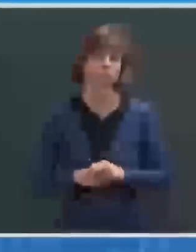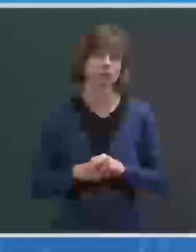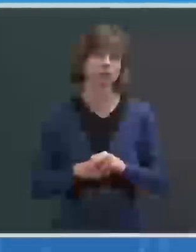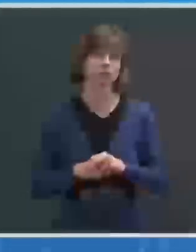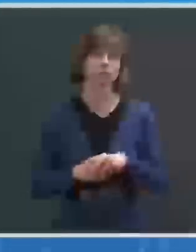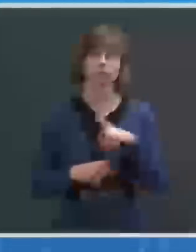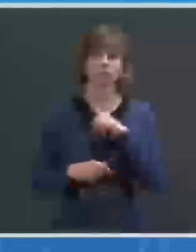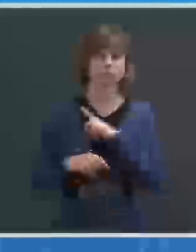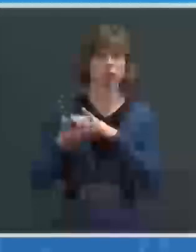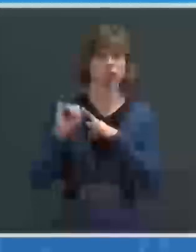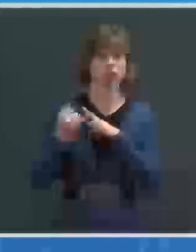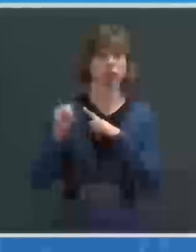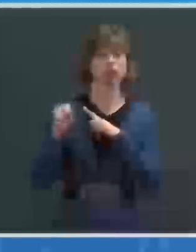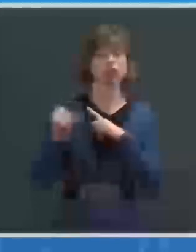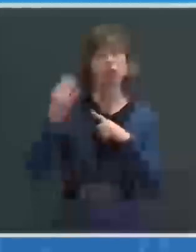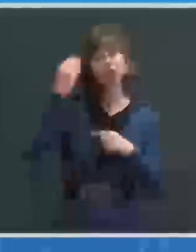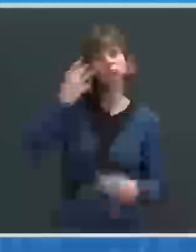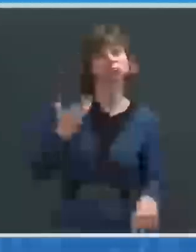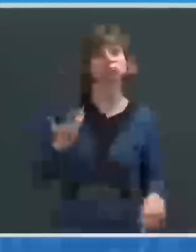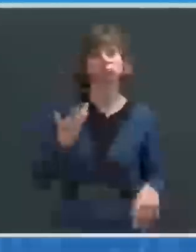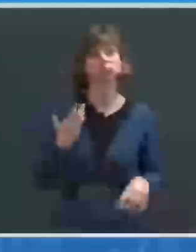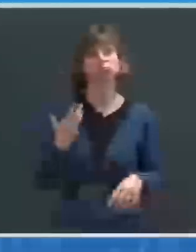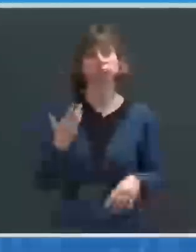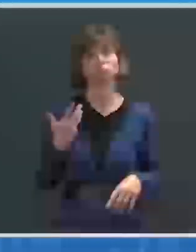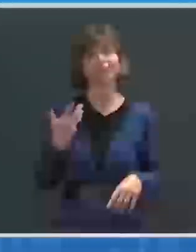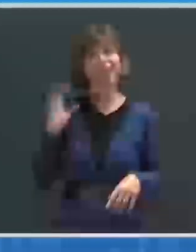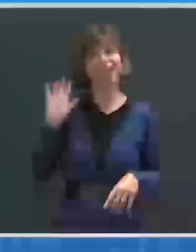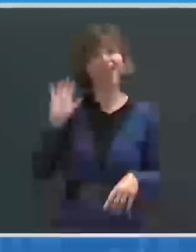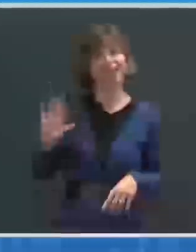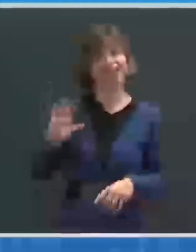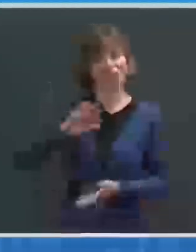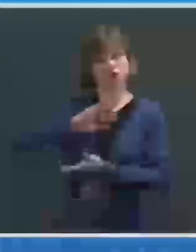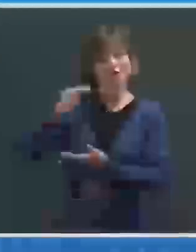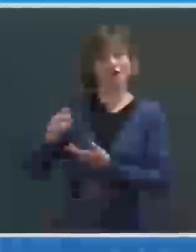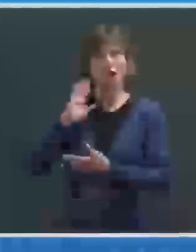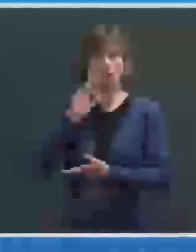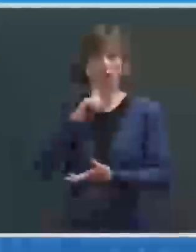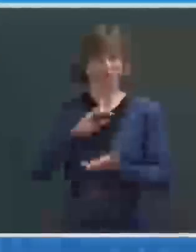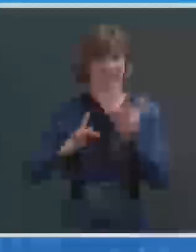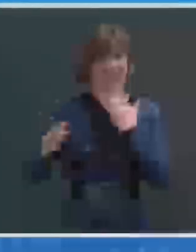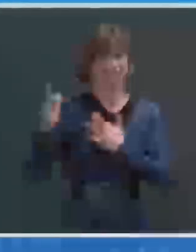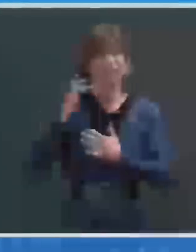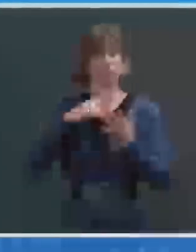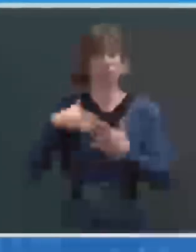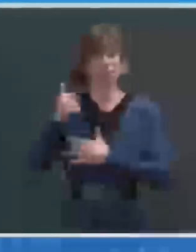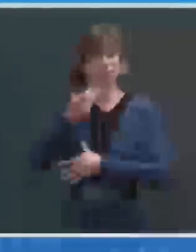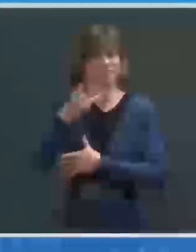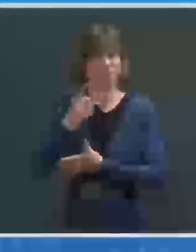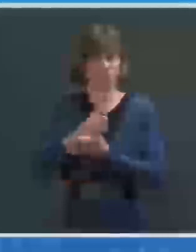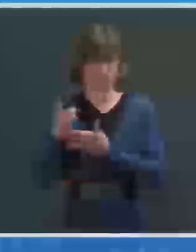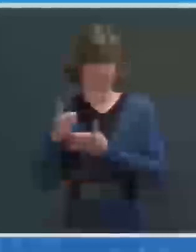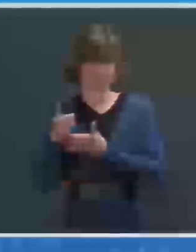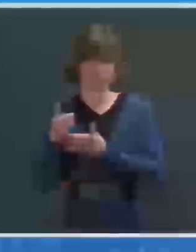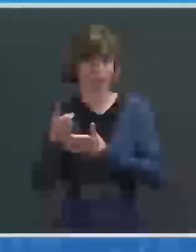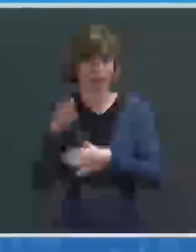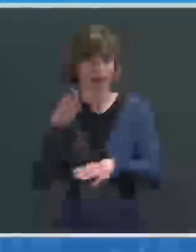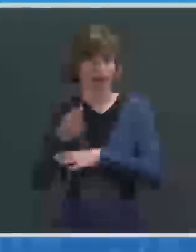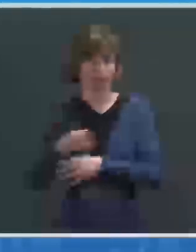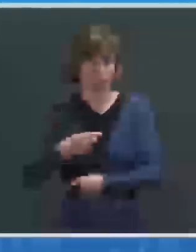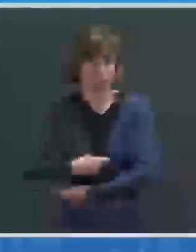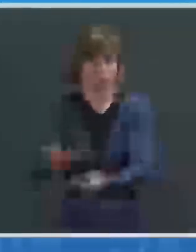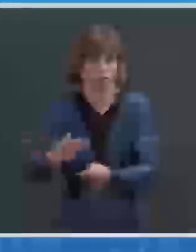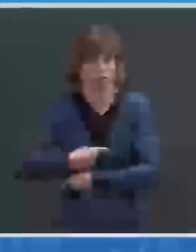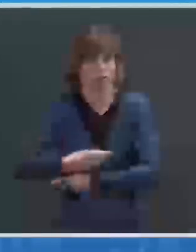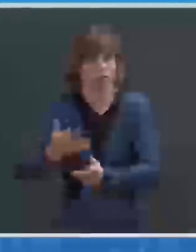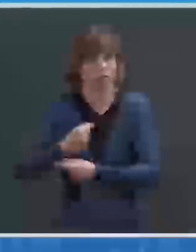J&J has communicated that the supply will be limited for the next couple of weeks following this initial distribution of nearly